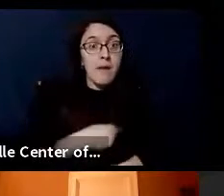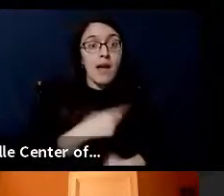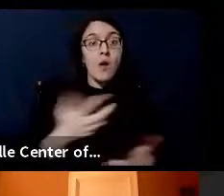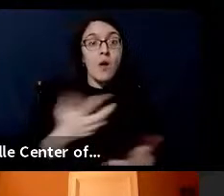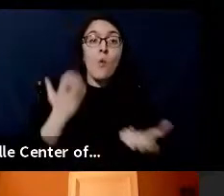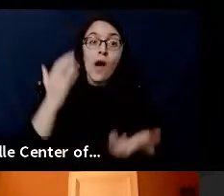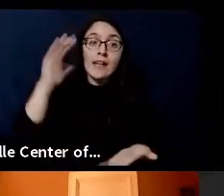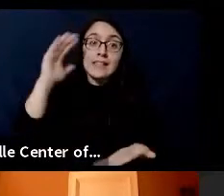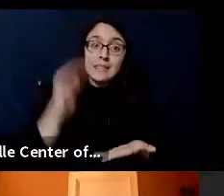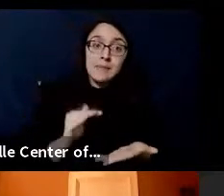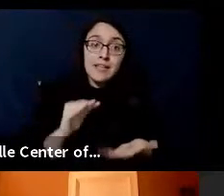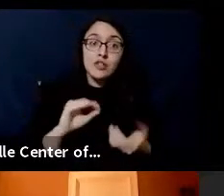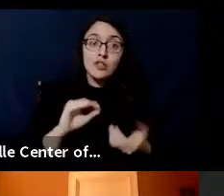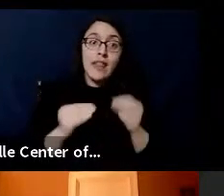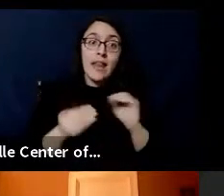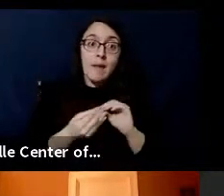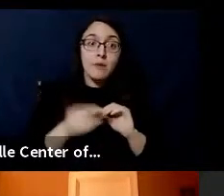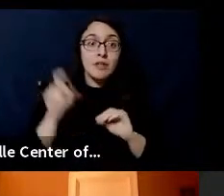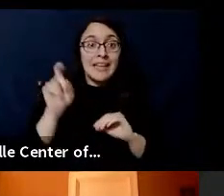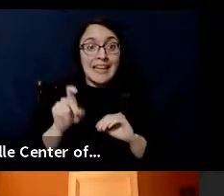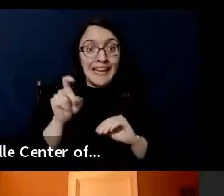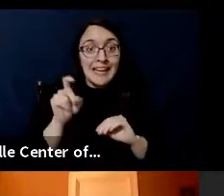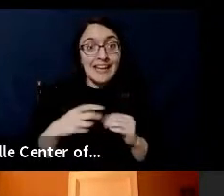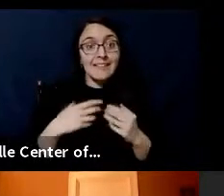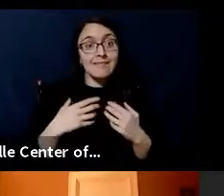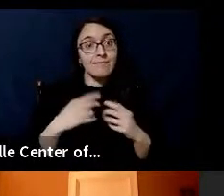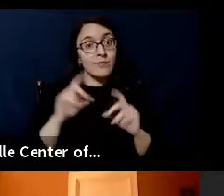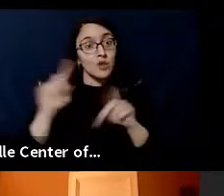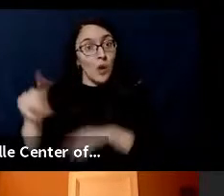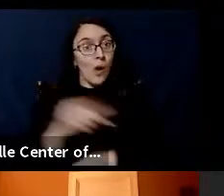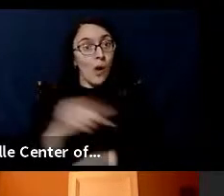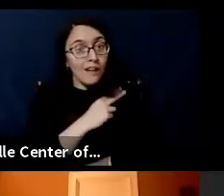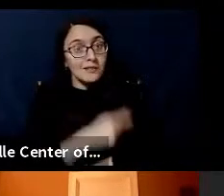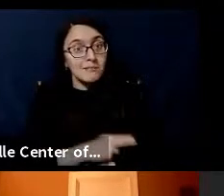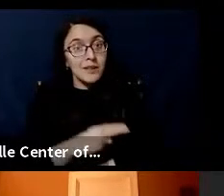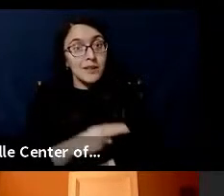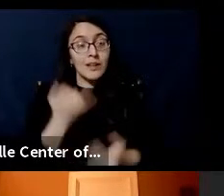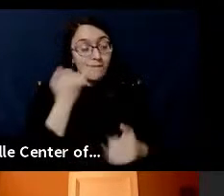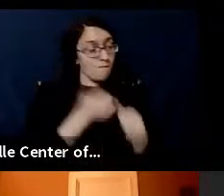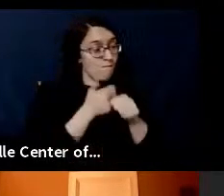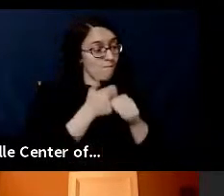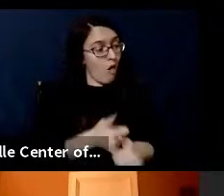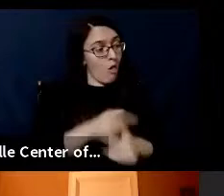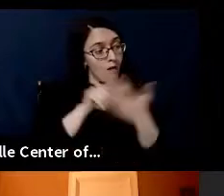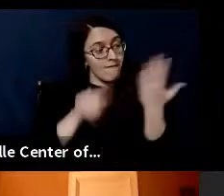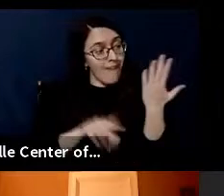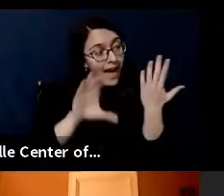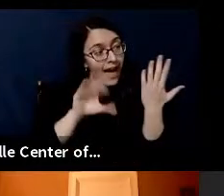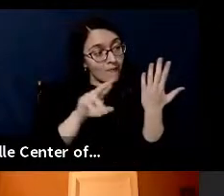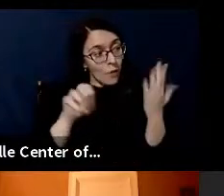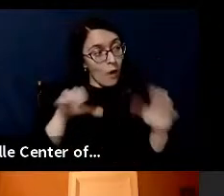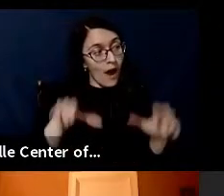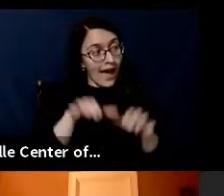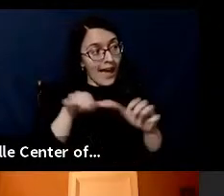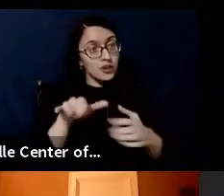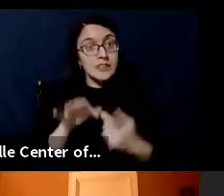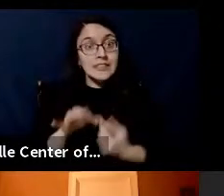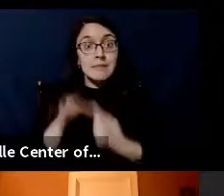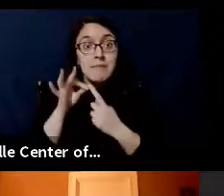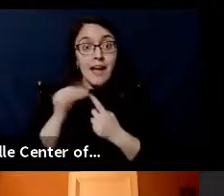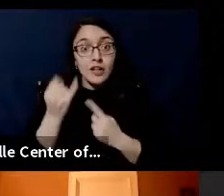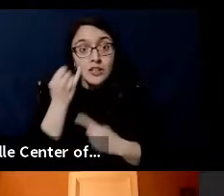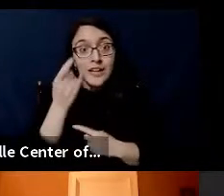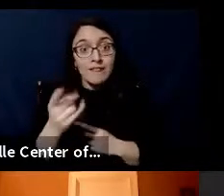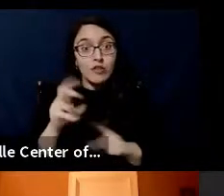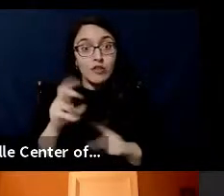need to get that healthcare. So by following the 5 core actions right now, especially if you've been traveling